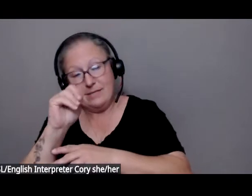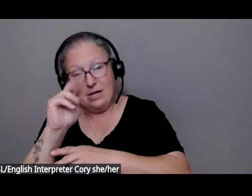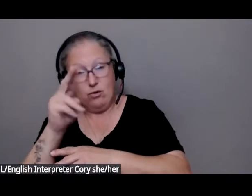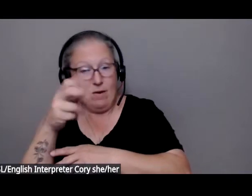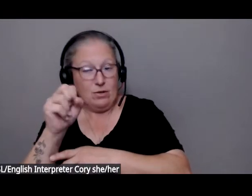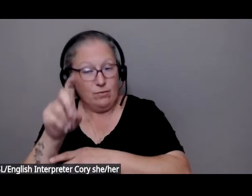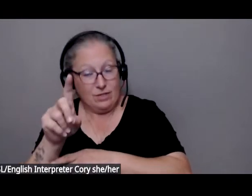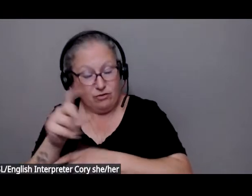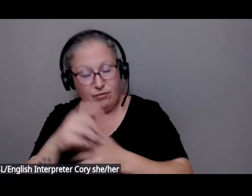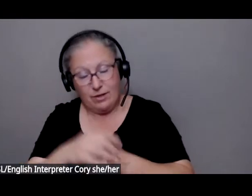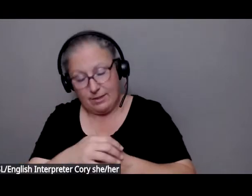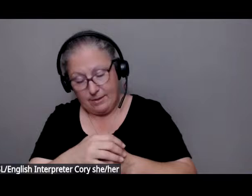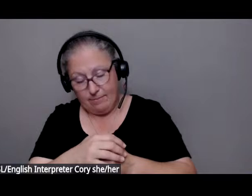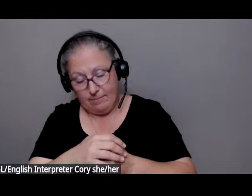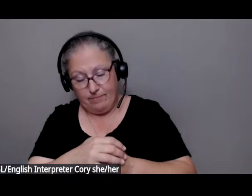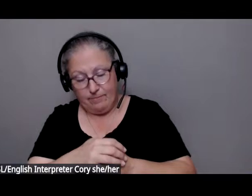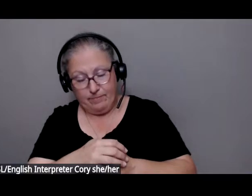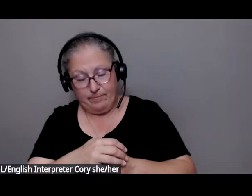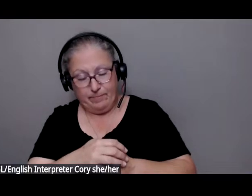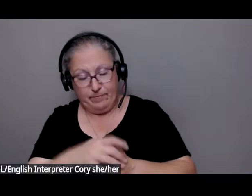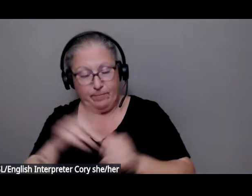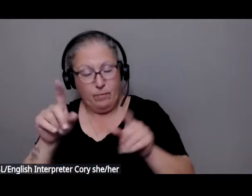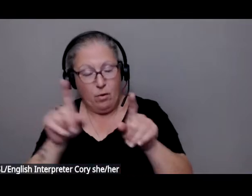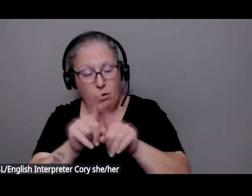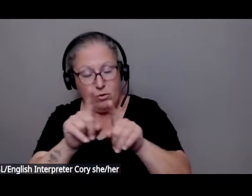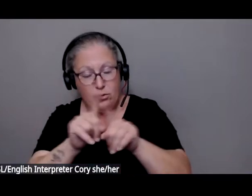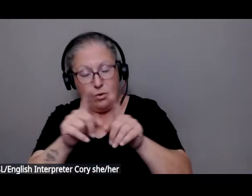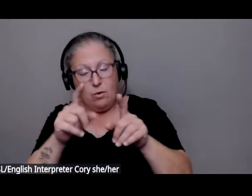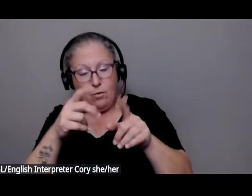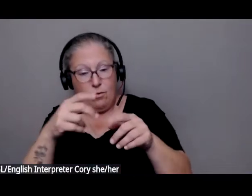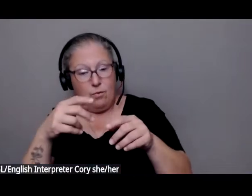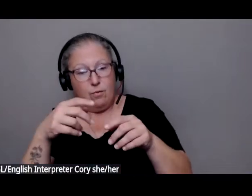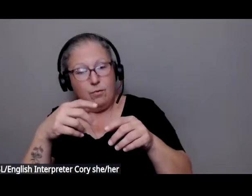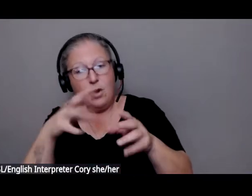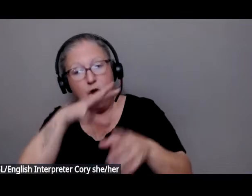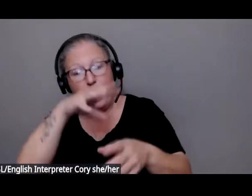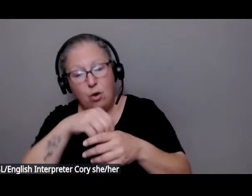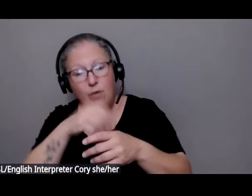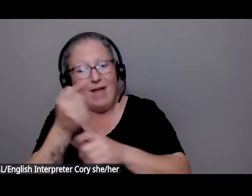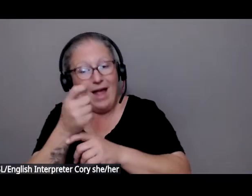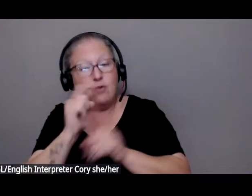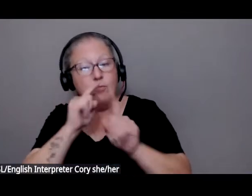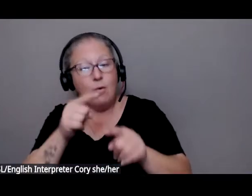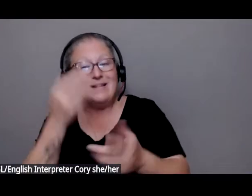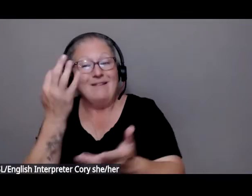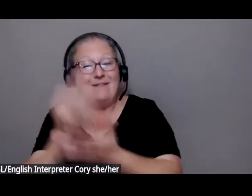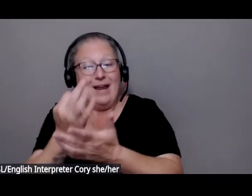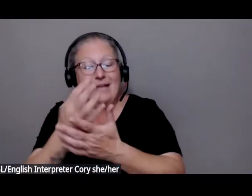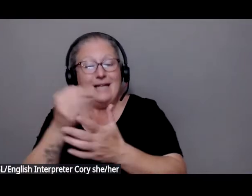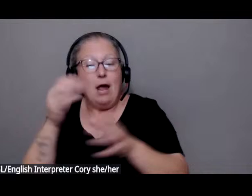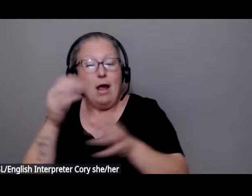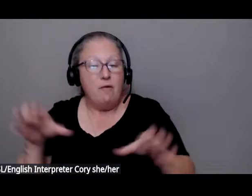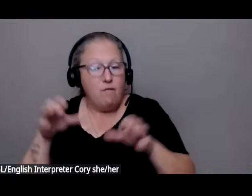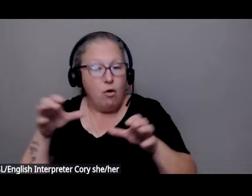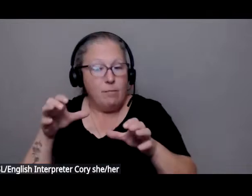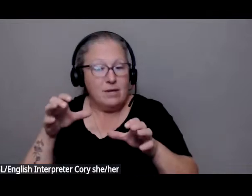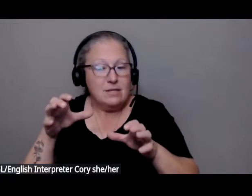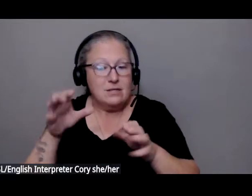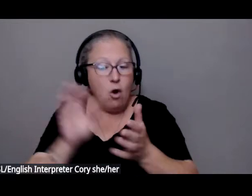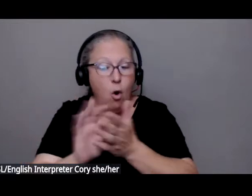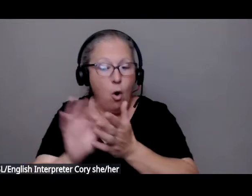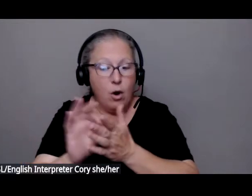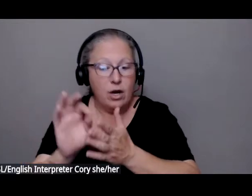District. And also included as an attachment to the annual report is the financial and the performance audit report.